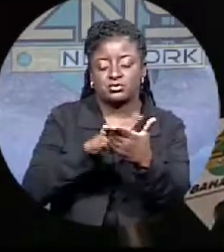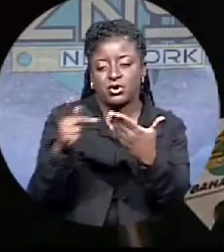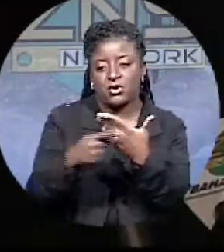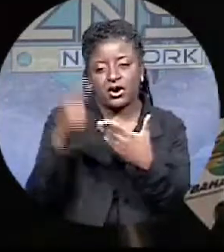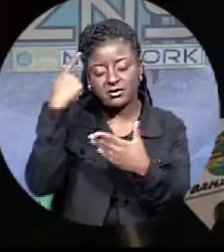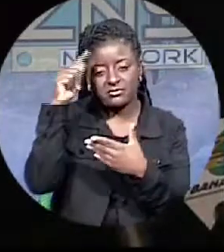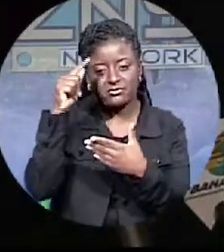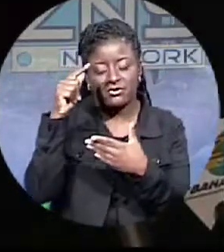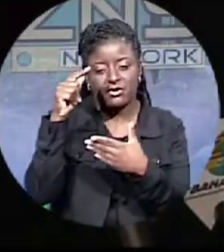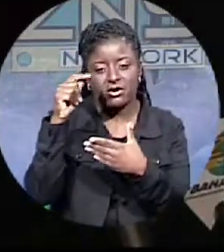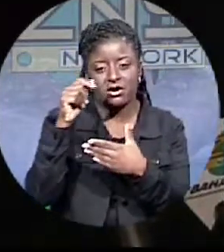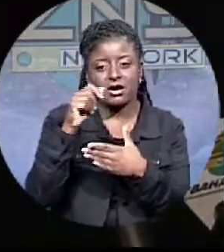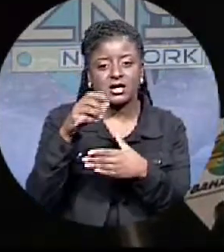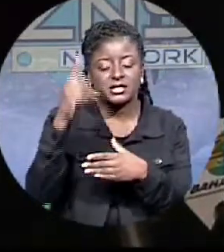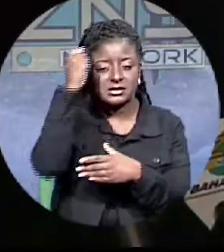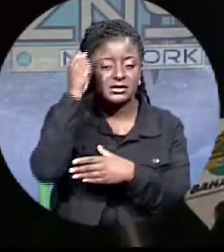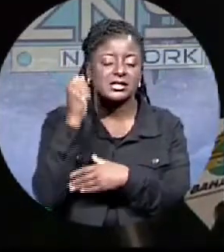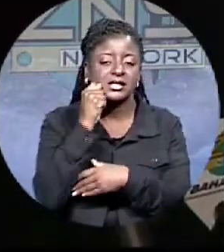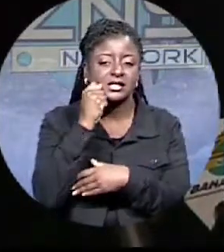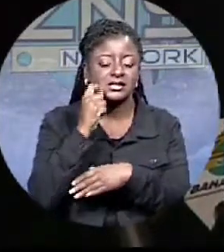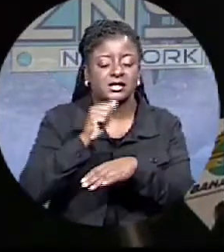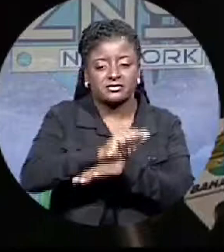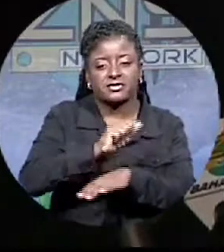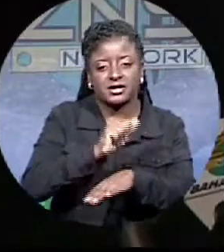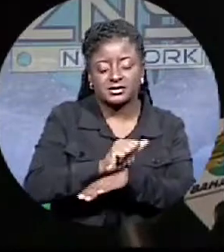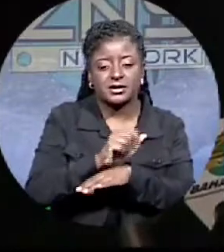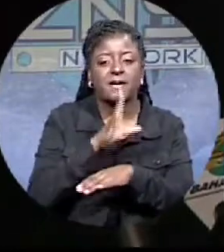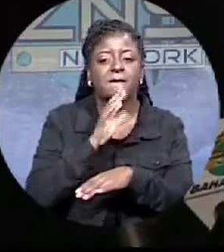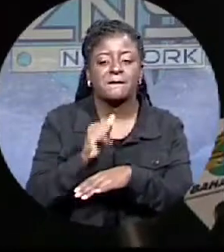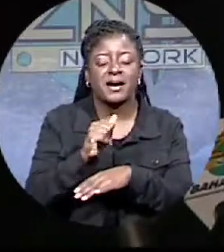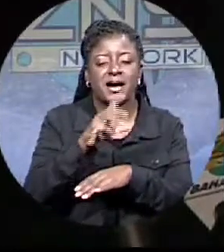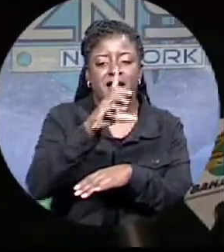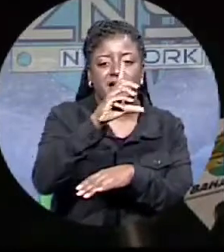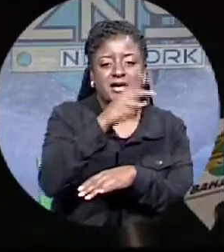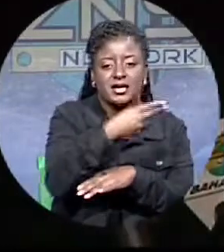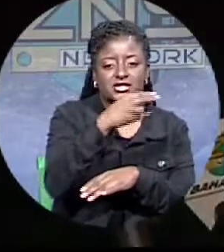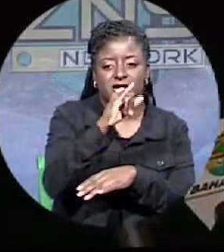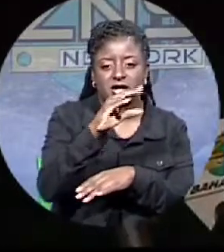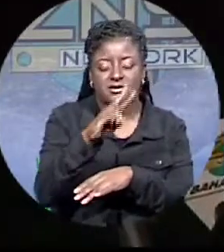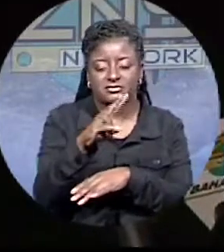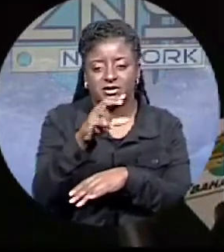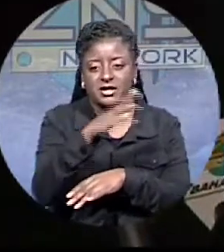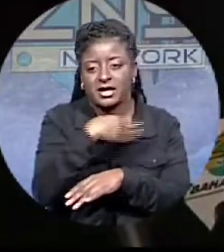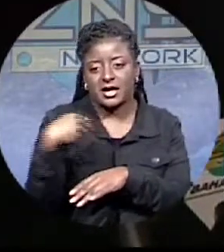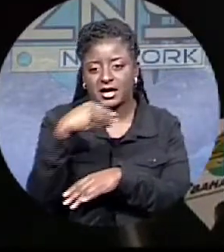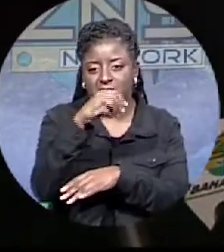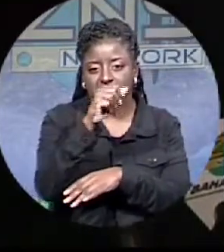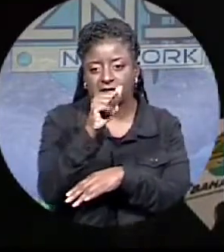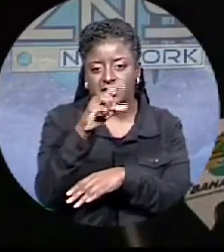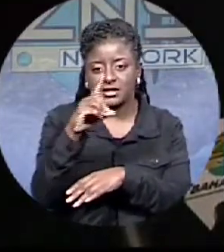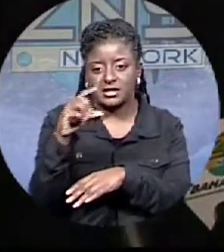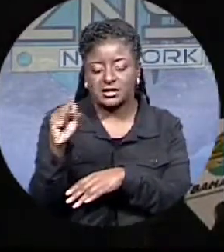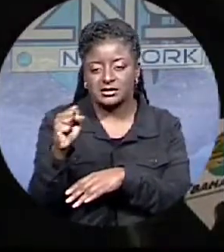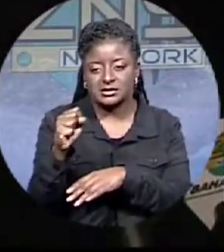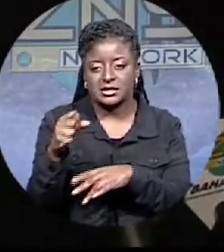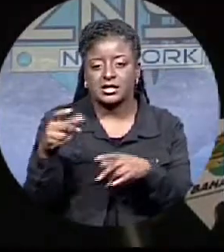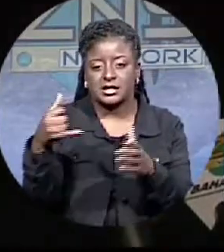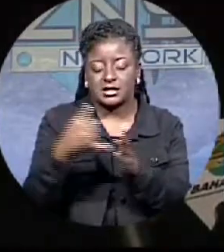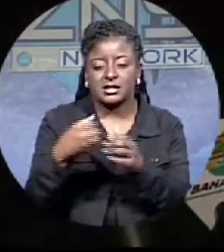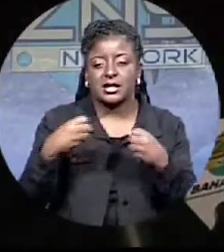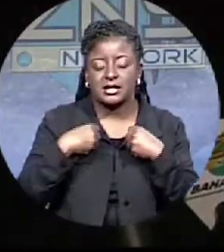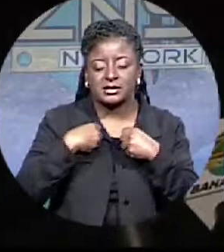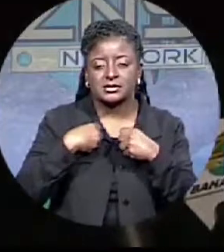infected and affected by HIV and AIDS, which provides holistic support through an after-school